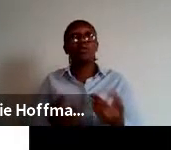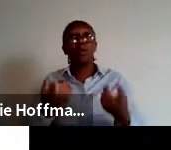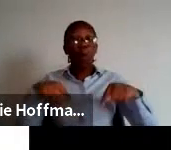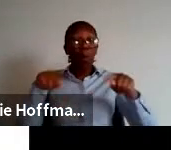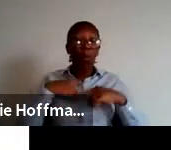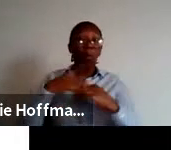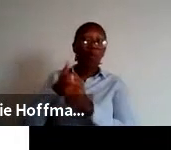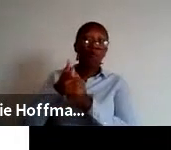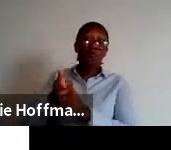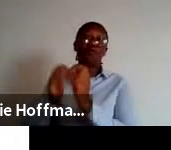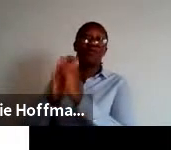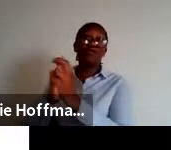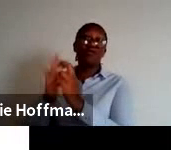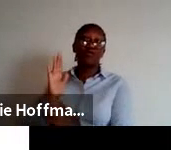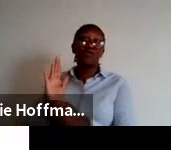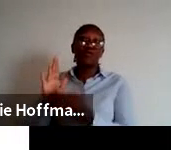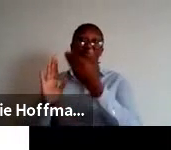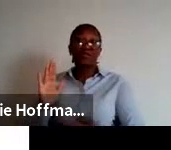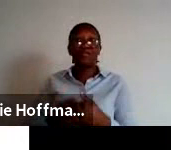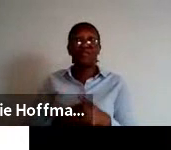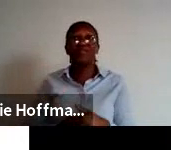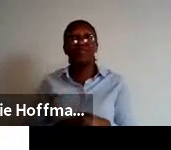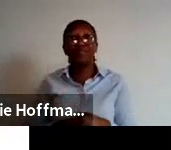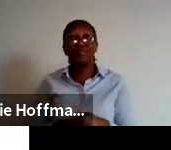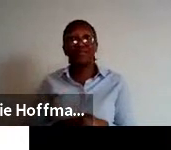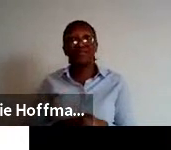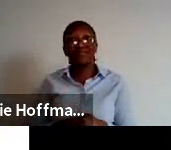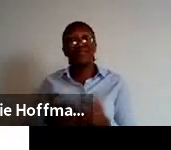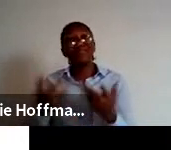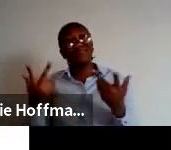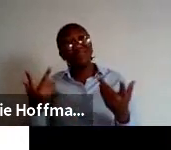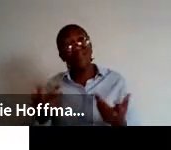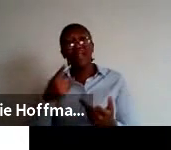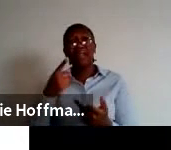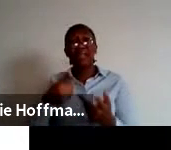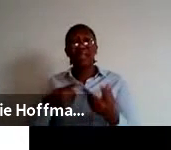compliant in this value chain. How does it manifest?